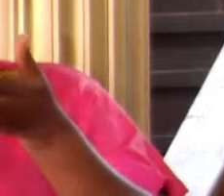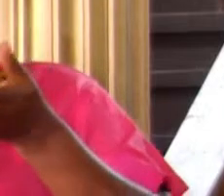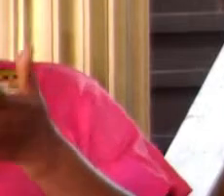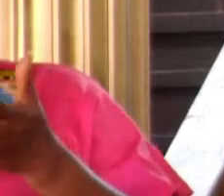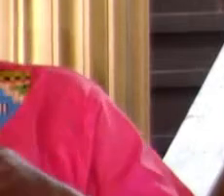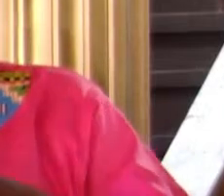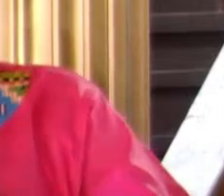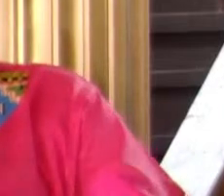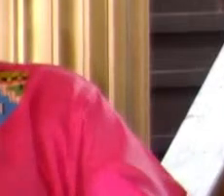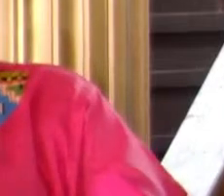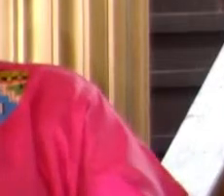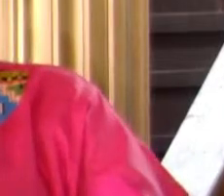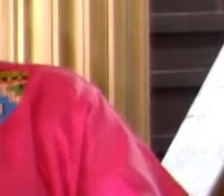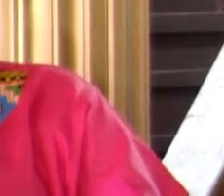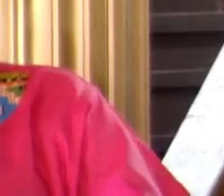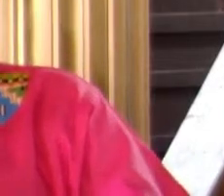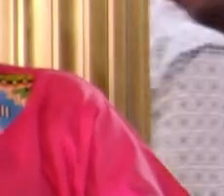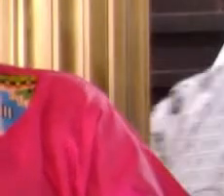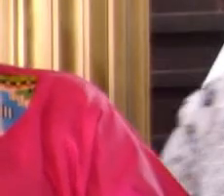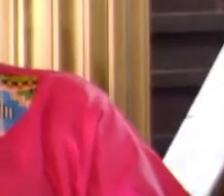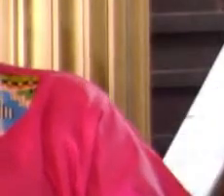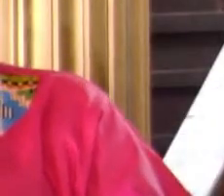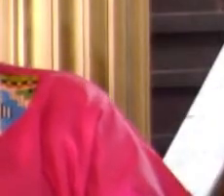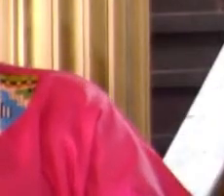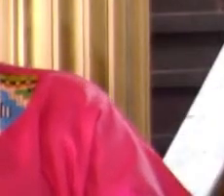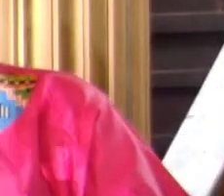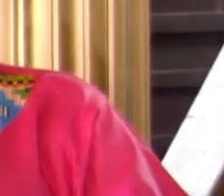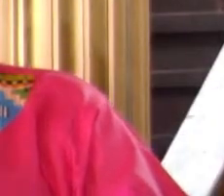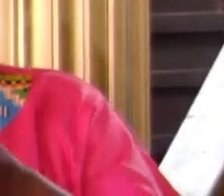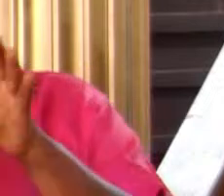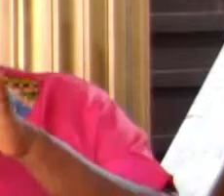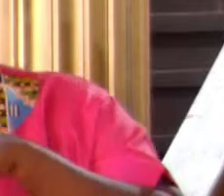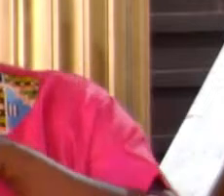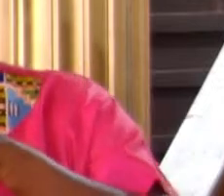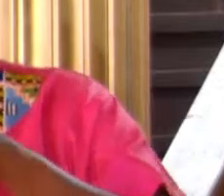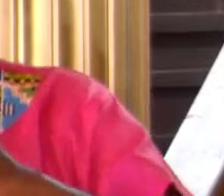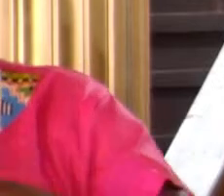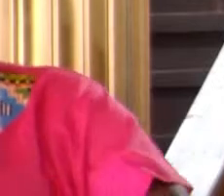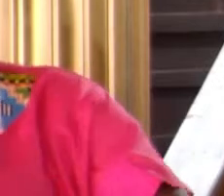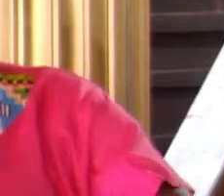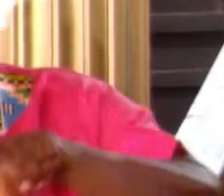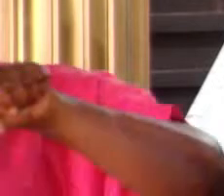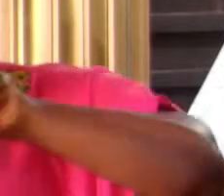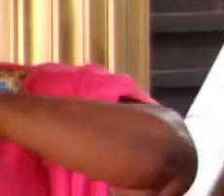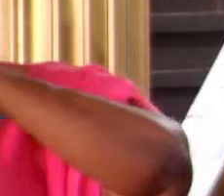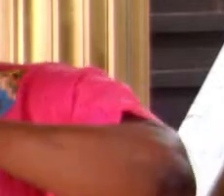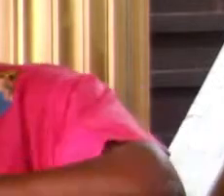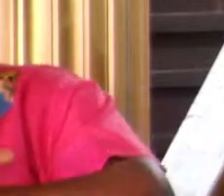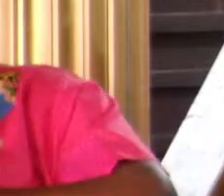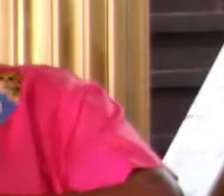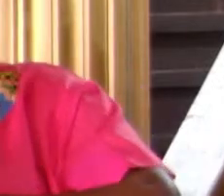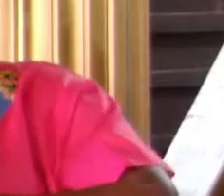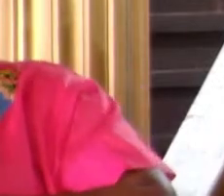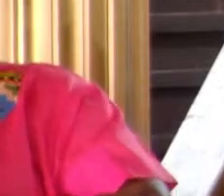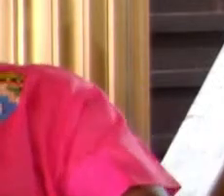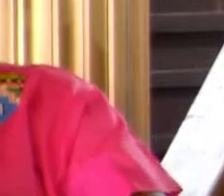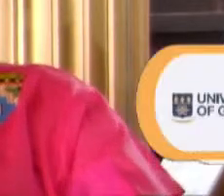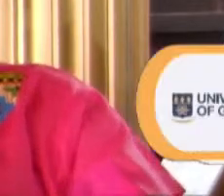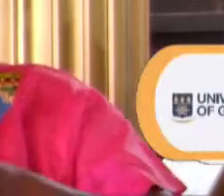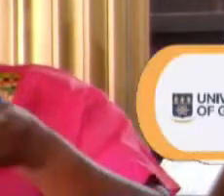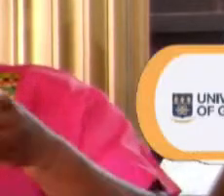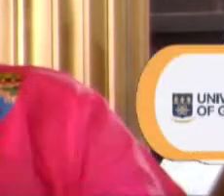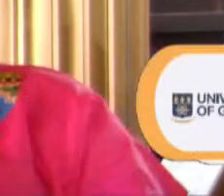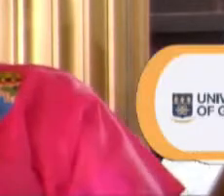the Provost of the College of Basic and Applied Sciences, other provosts, deans, directors, and heads of departments,